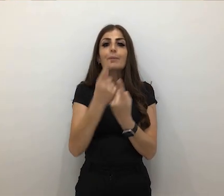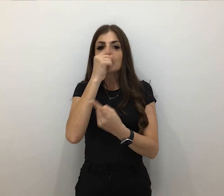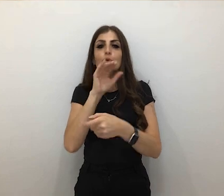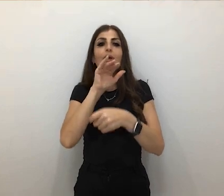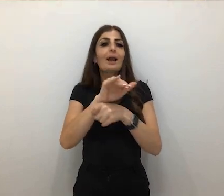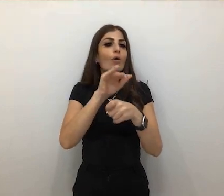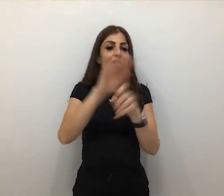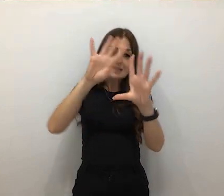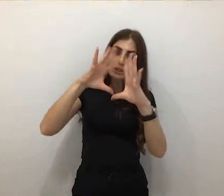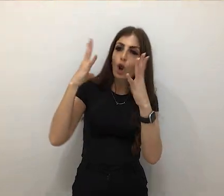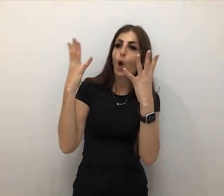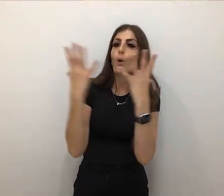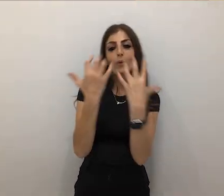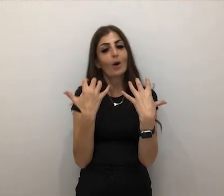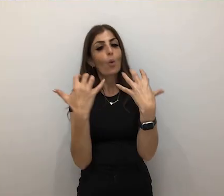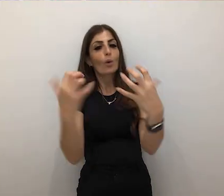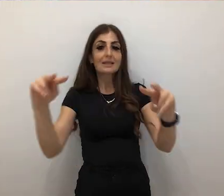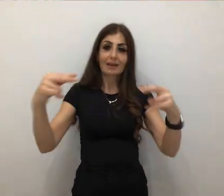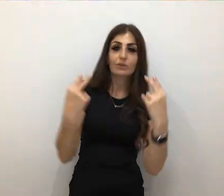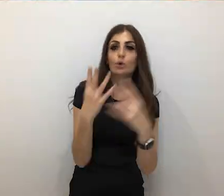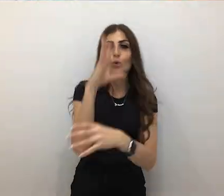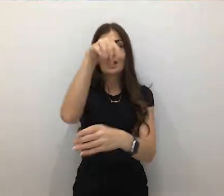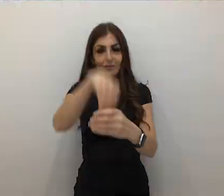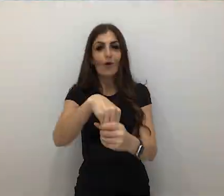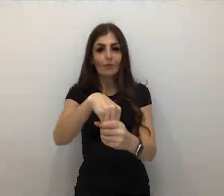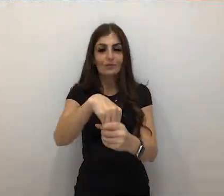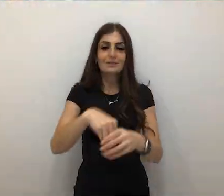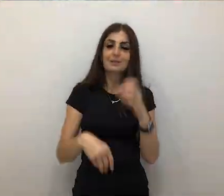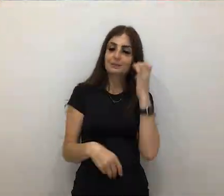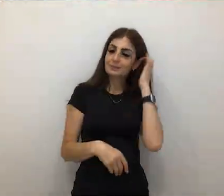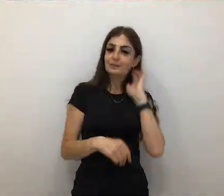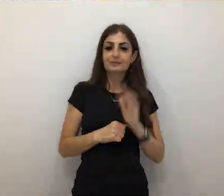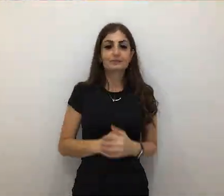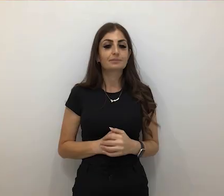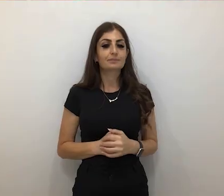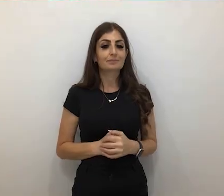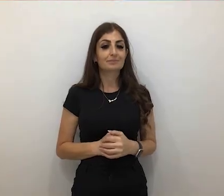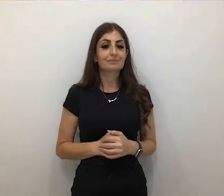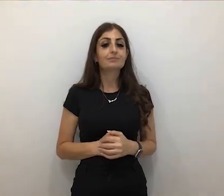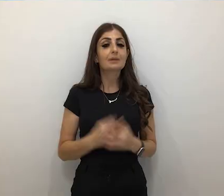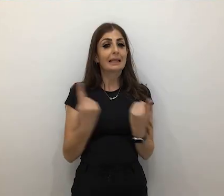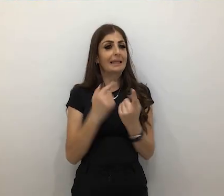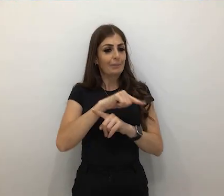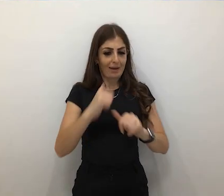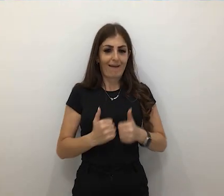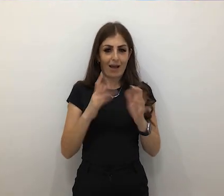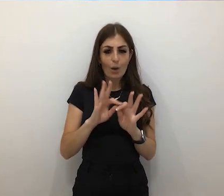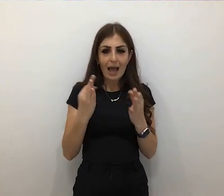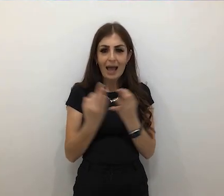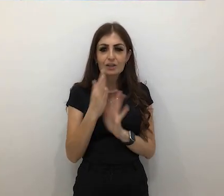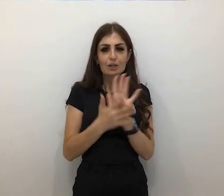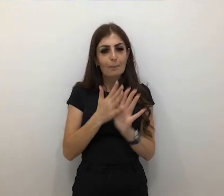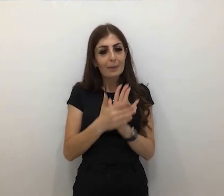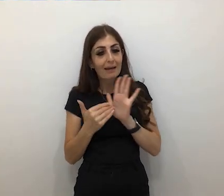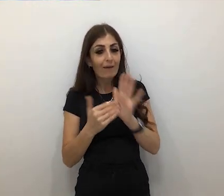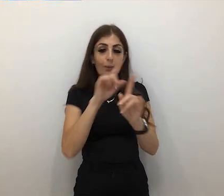that can potentially view, participate and enjoy these digital collectibles. The main thing about our agency is really helping cultural